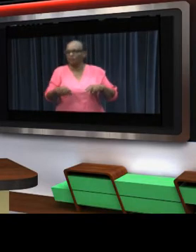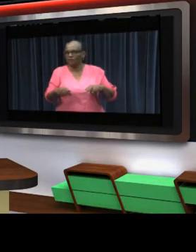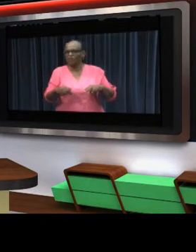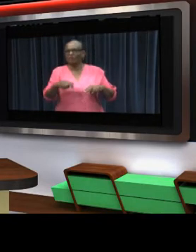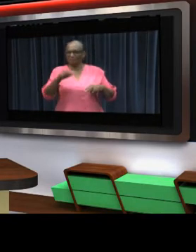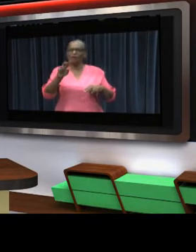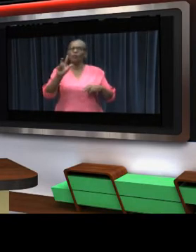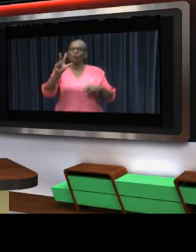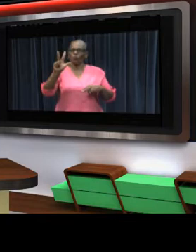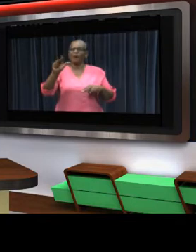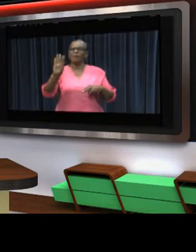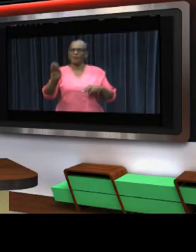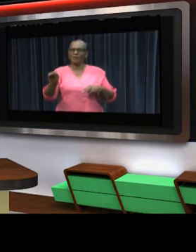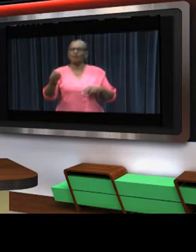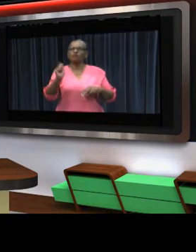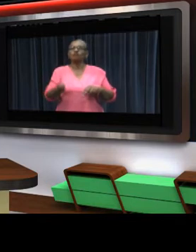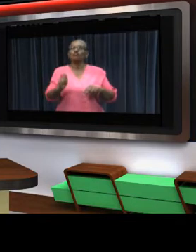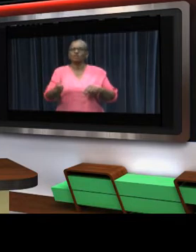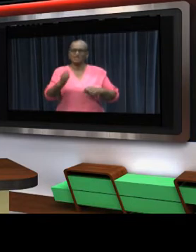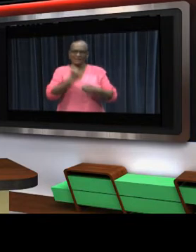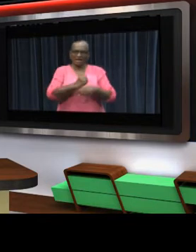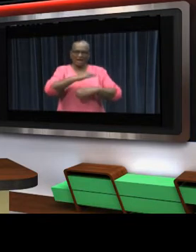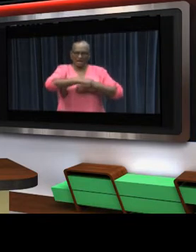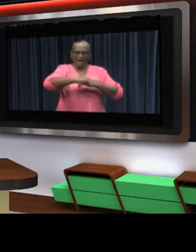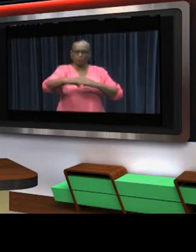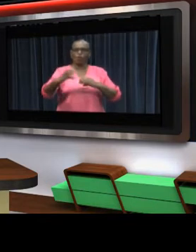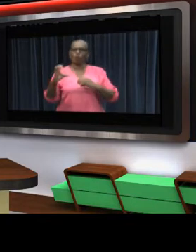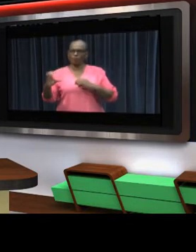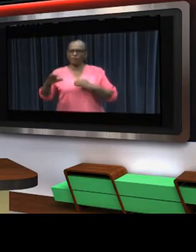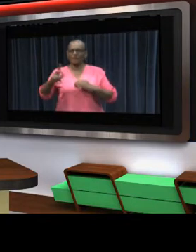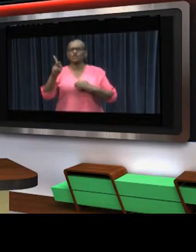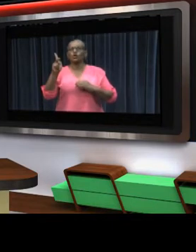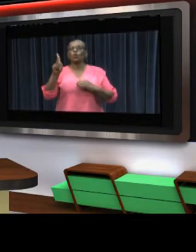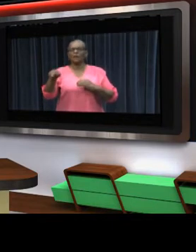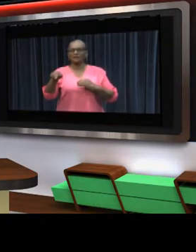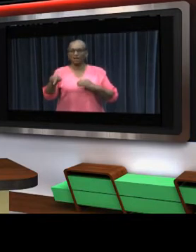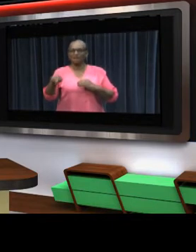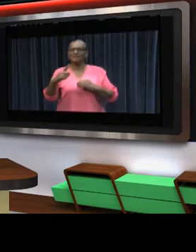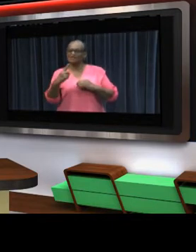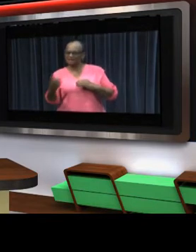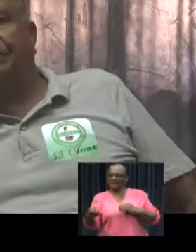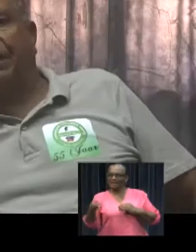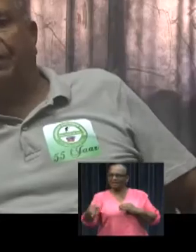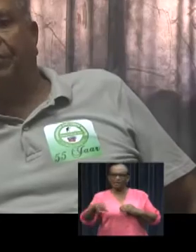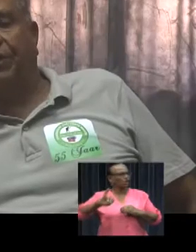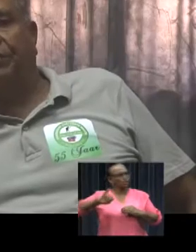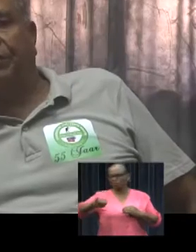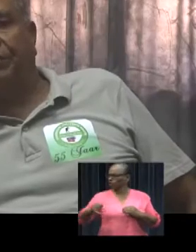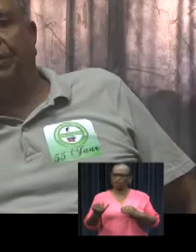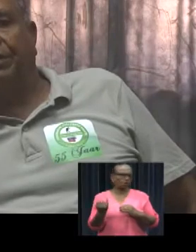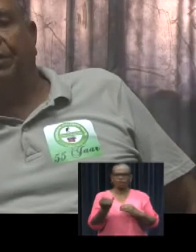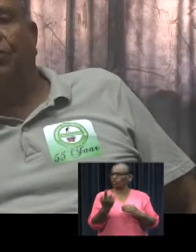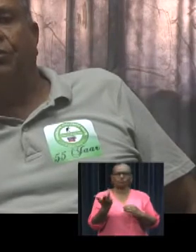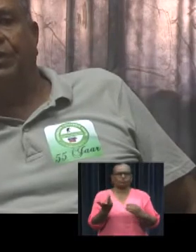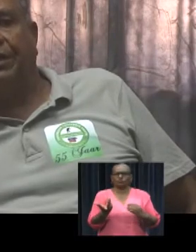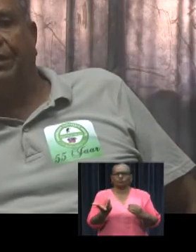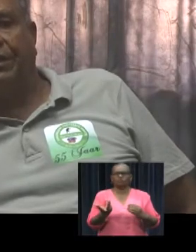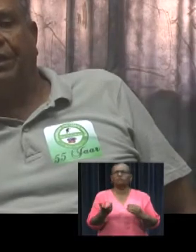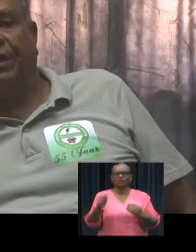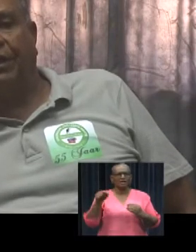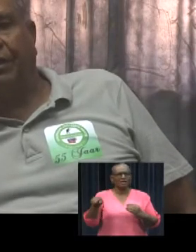expensive. According to Wim Bynatt, chairman of the agricultural cooperative Quata, it's not a new